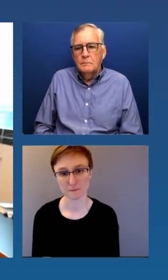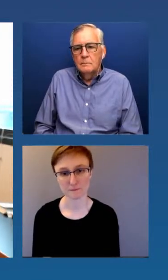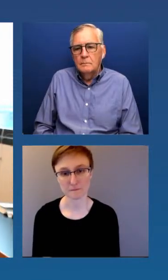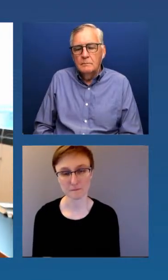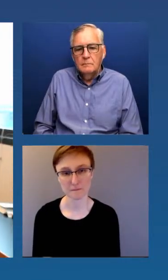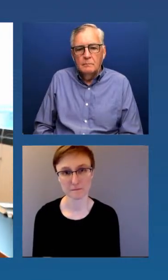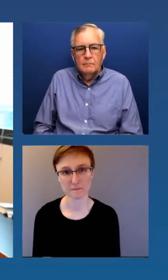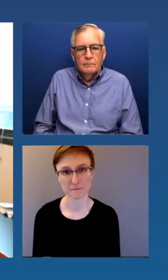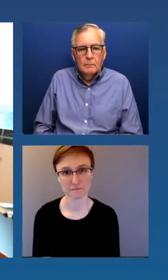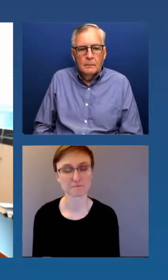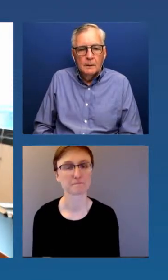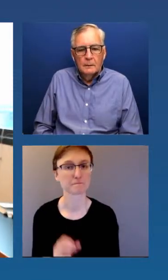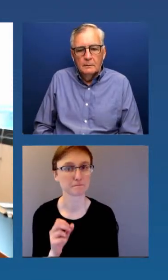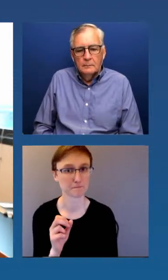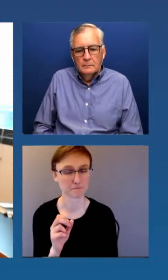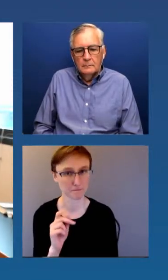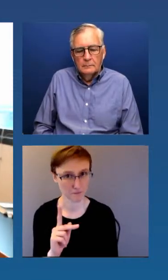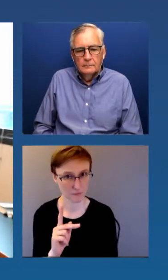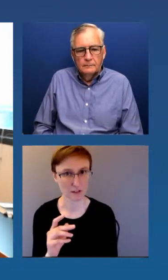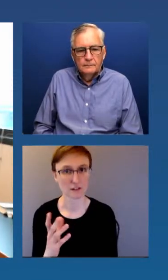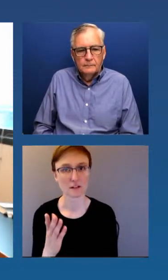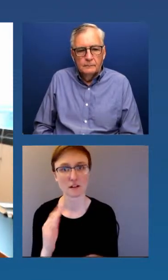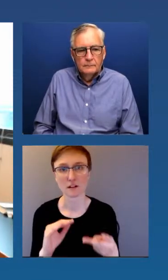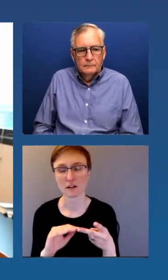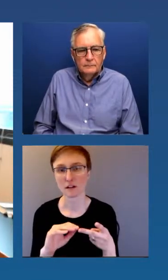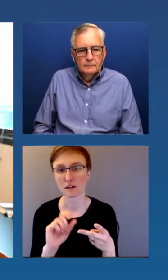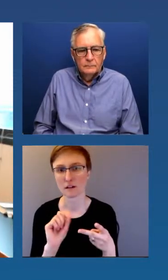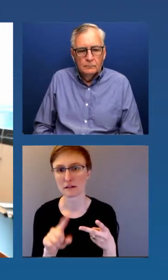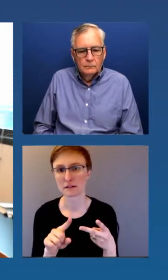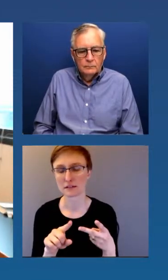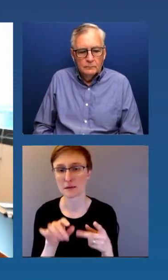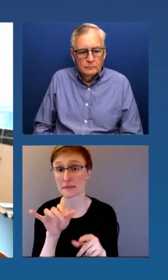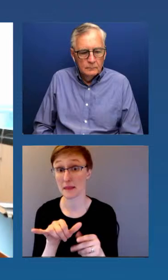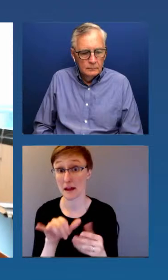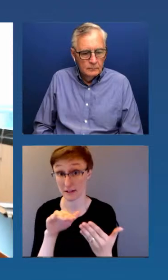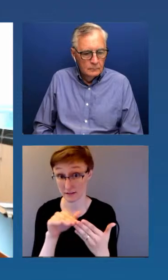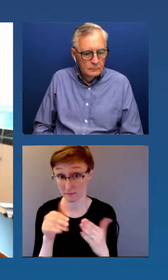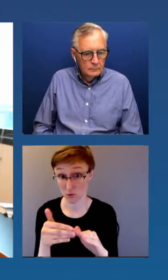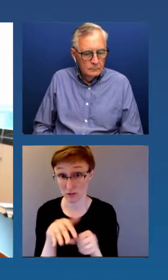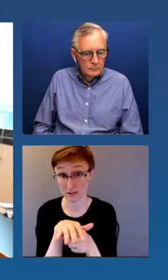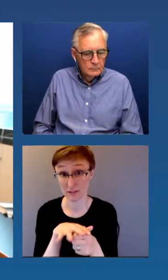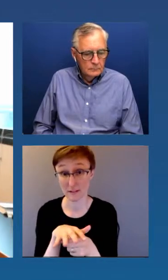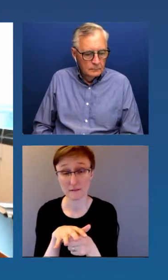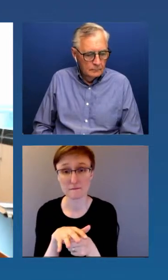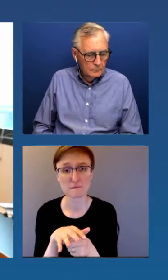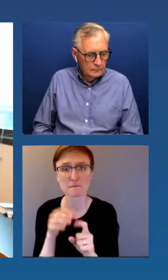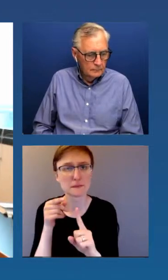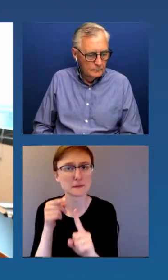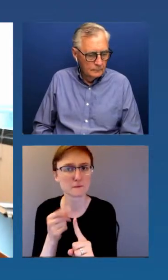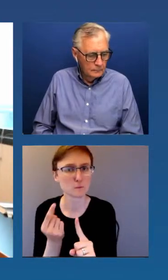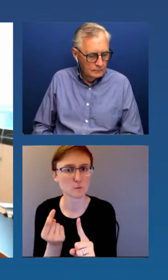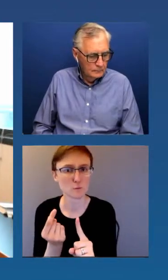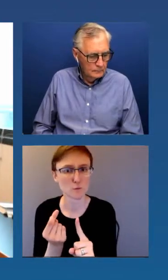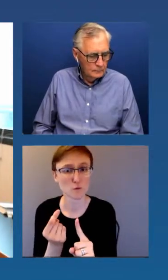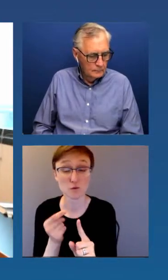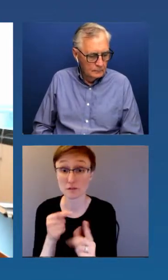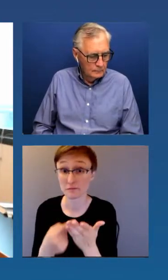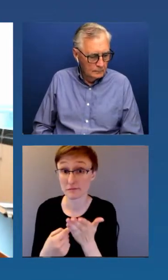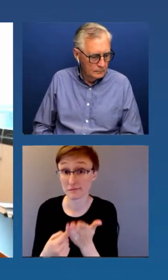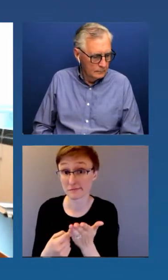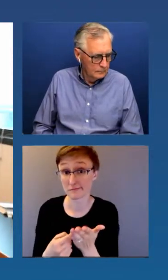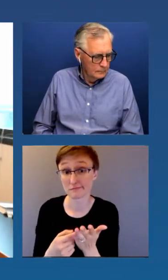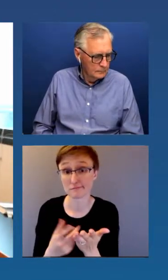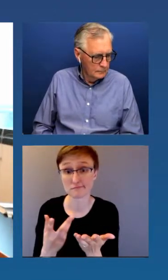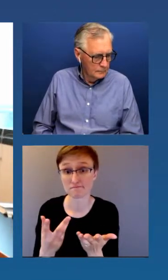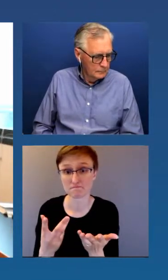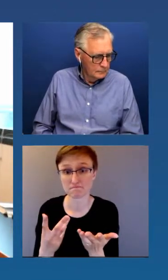So specifically for something like that neighborhood, I mean, have there been discussions with companies that employ people there about giving